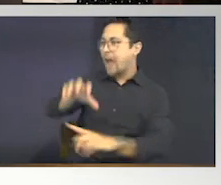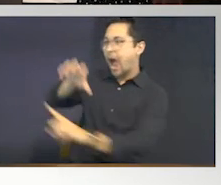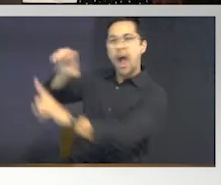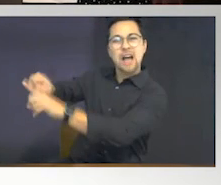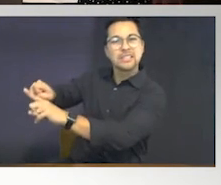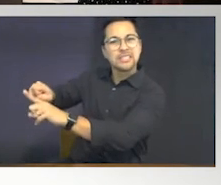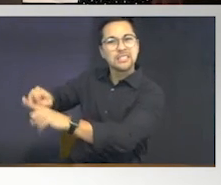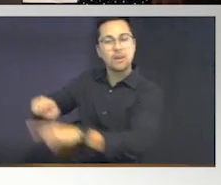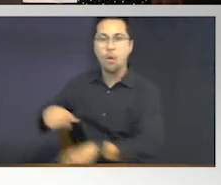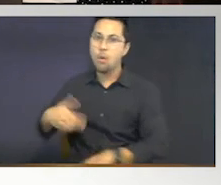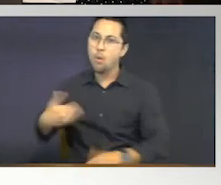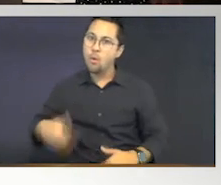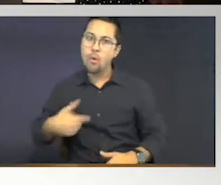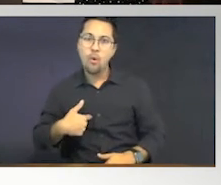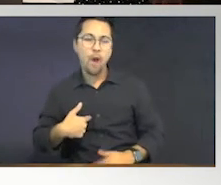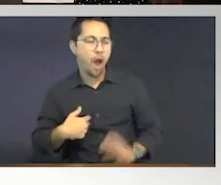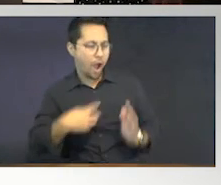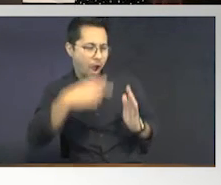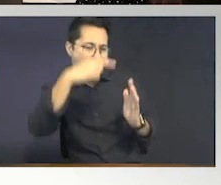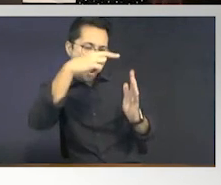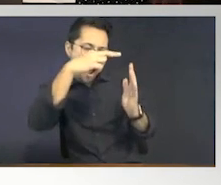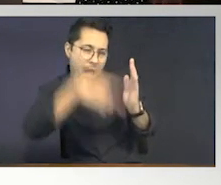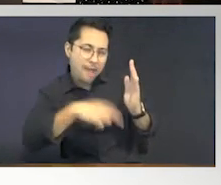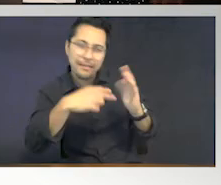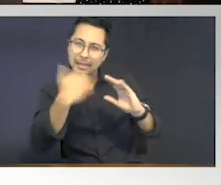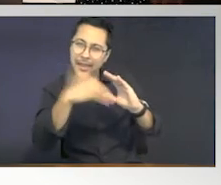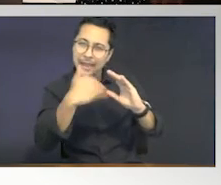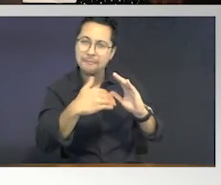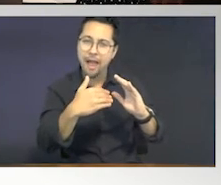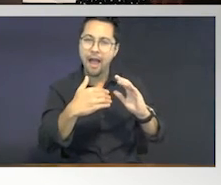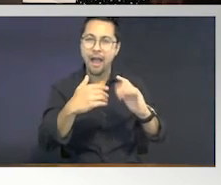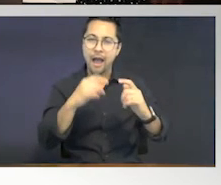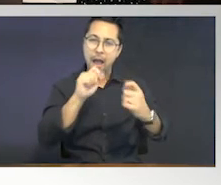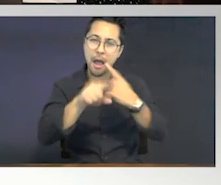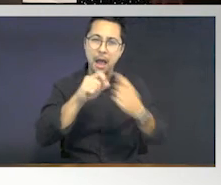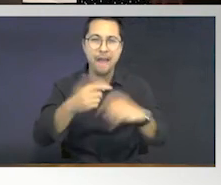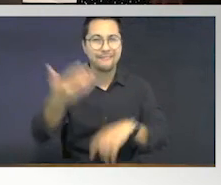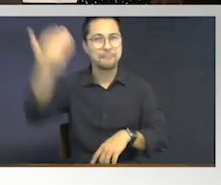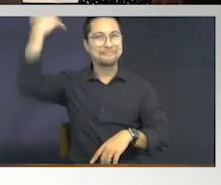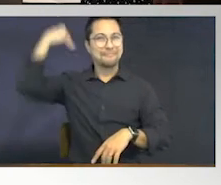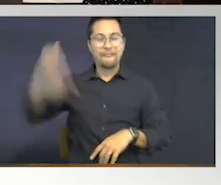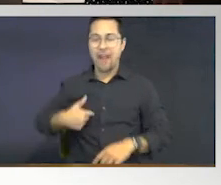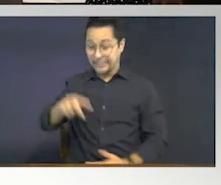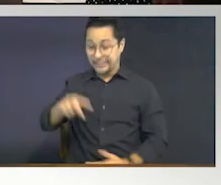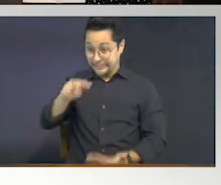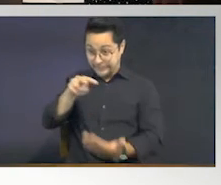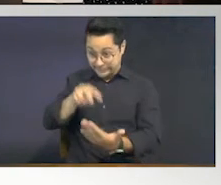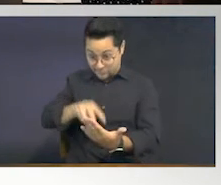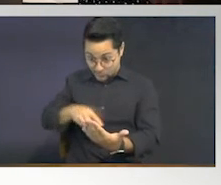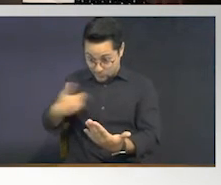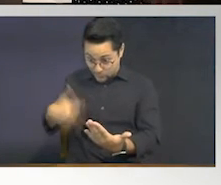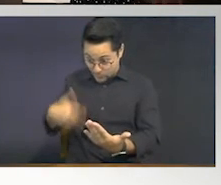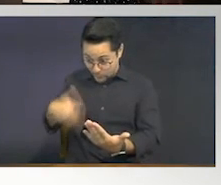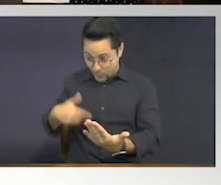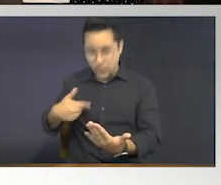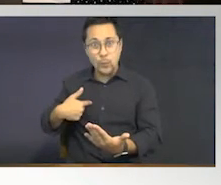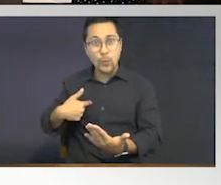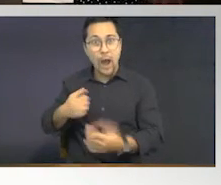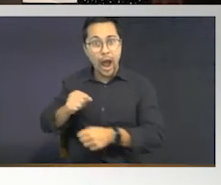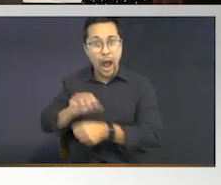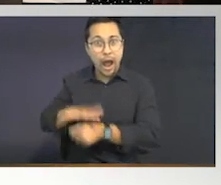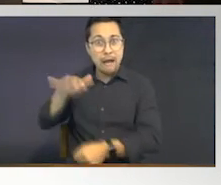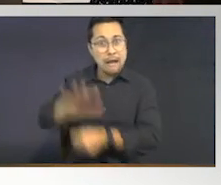And oh man, I read back those emails a few years ago, and I was like, what was I saying? Sometimes